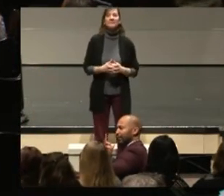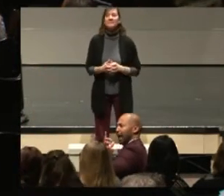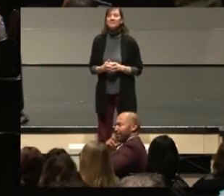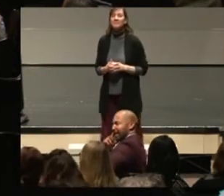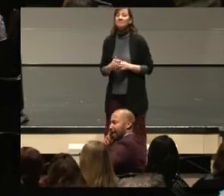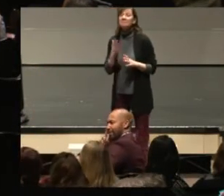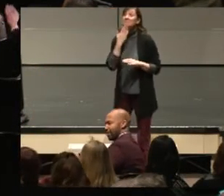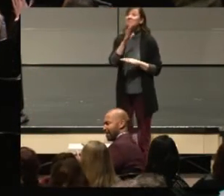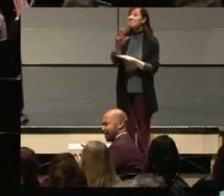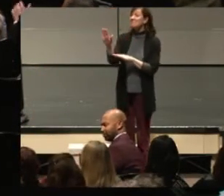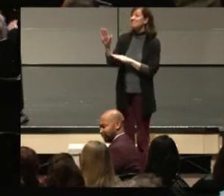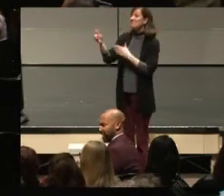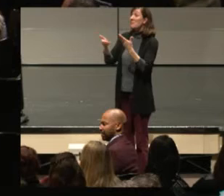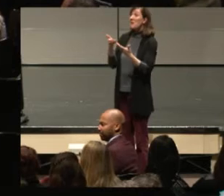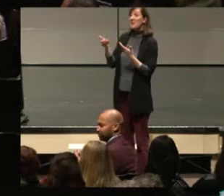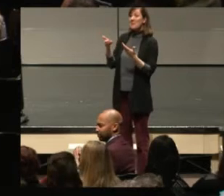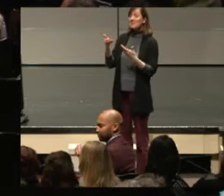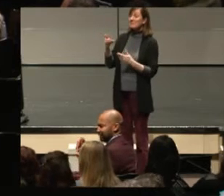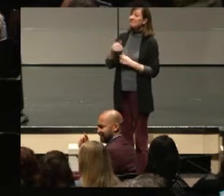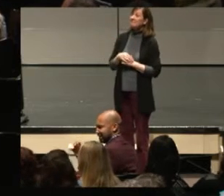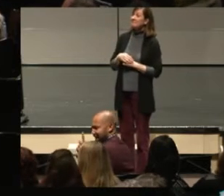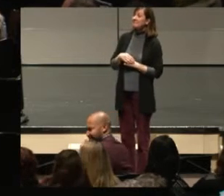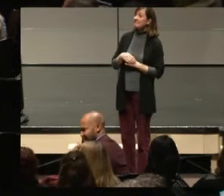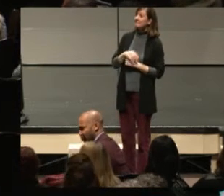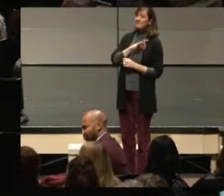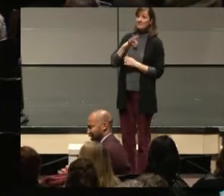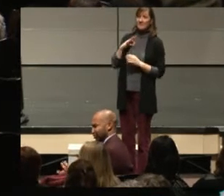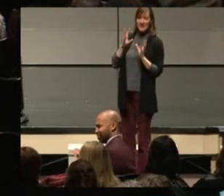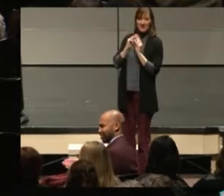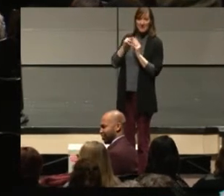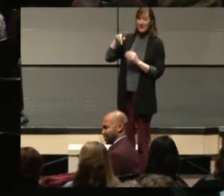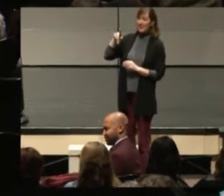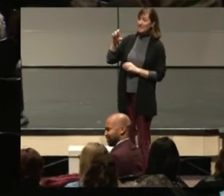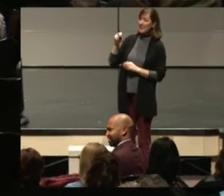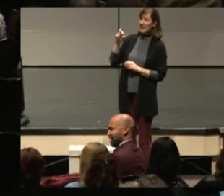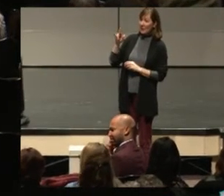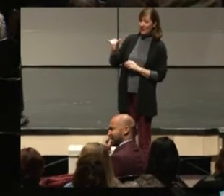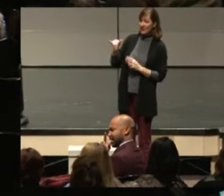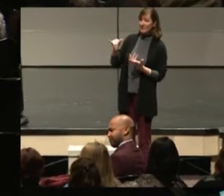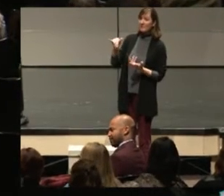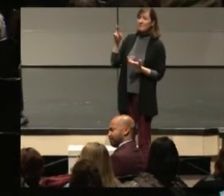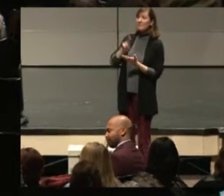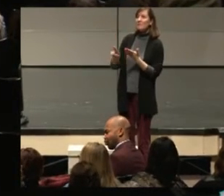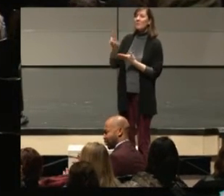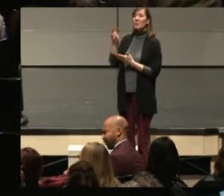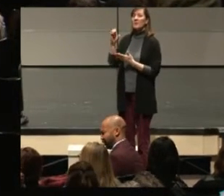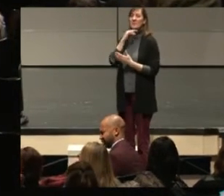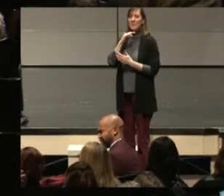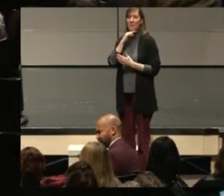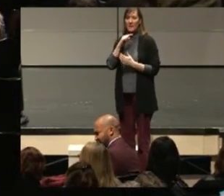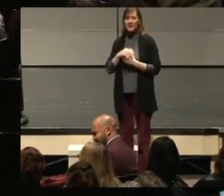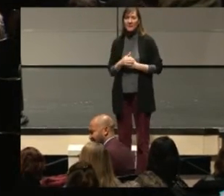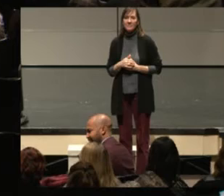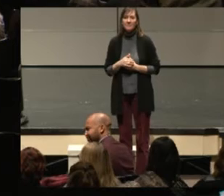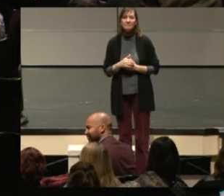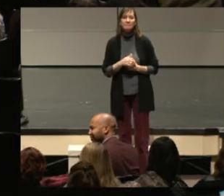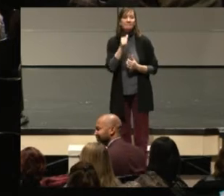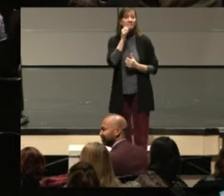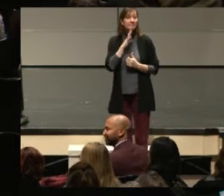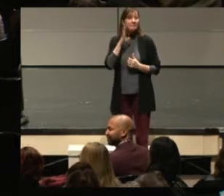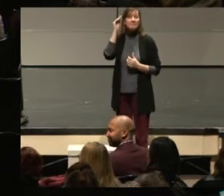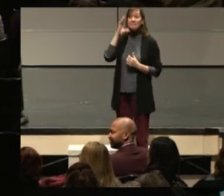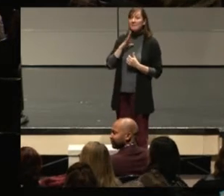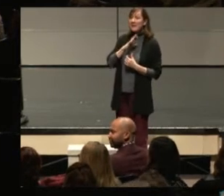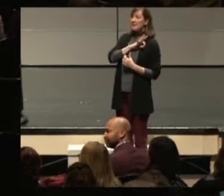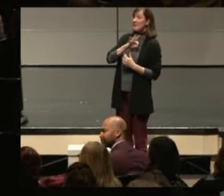Welcome to the plenary session of the faculty meeting at University of Wisconsin-Milwaukee. Ladies and gentlemen, and faculty and